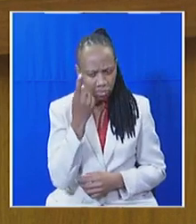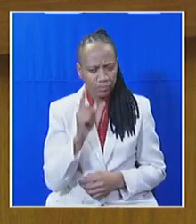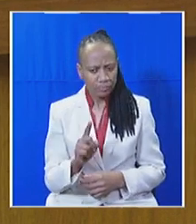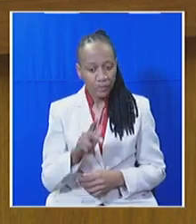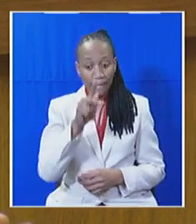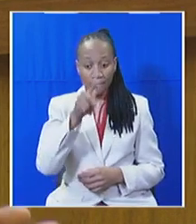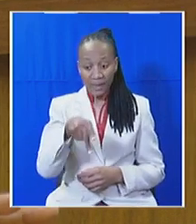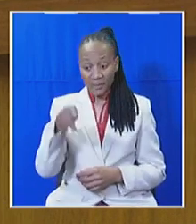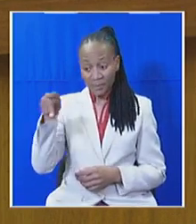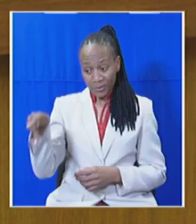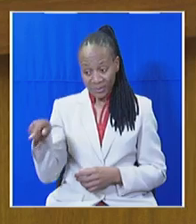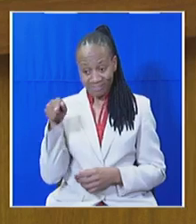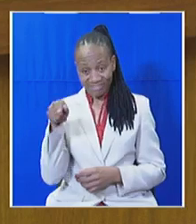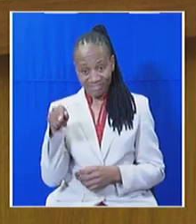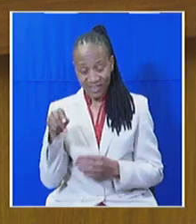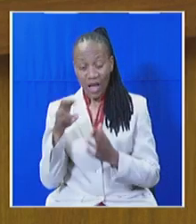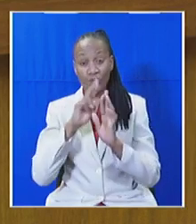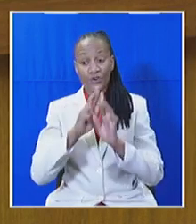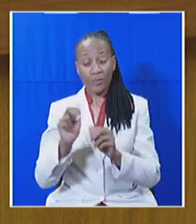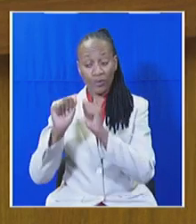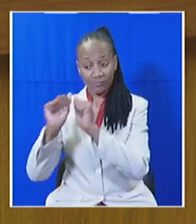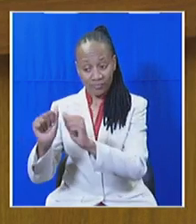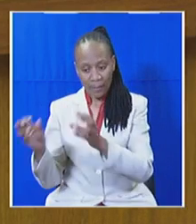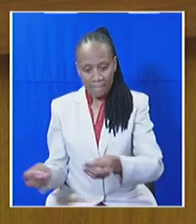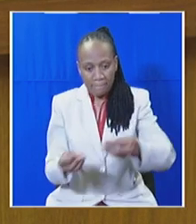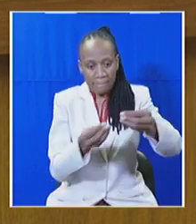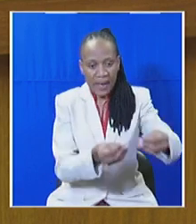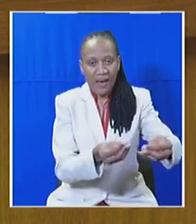public protector brought the report to Parliament,